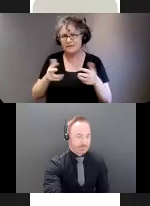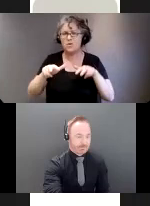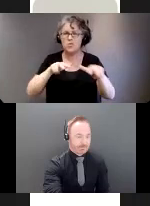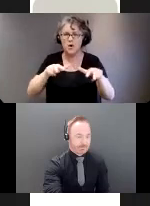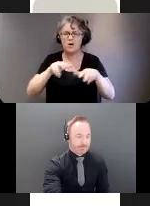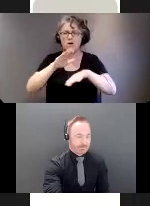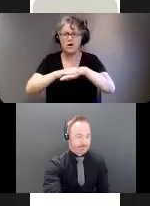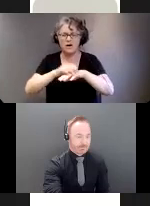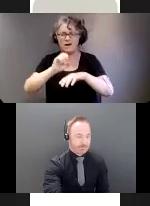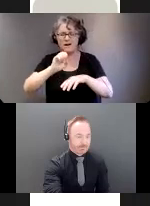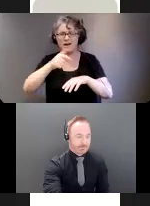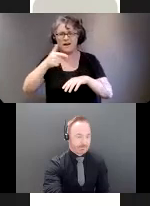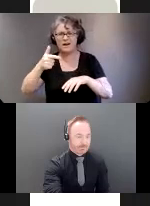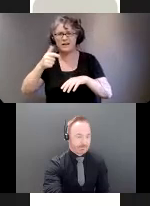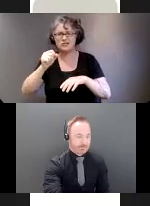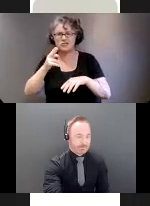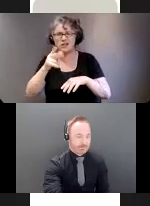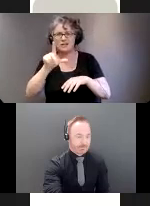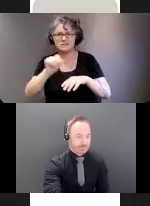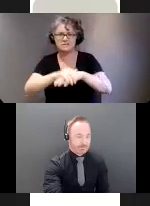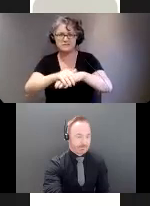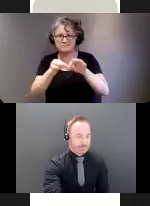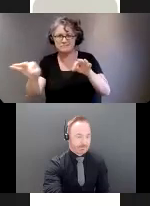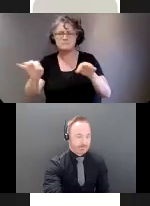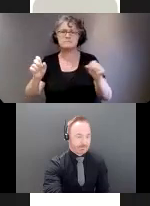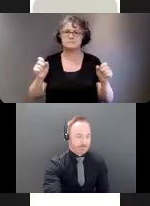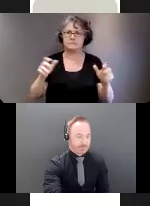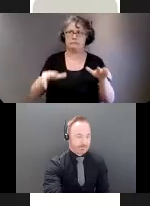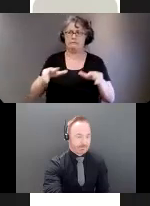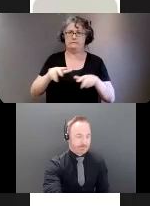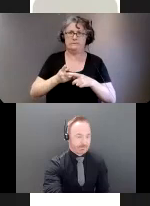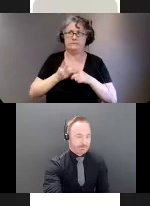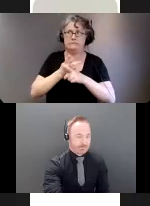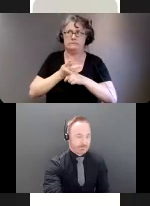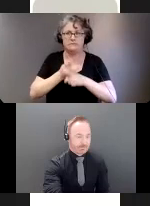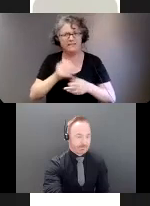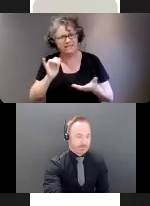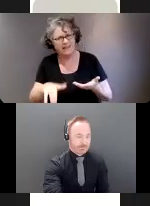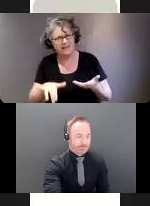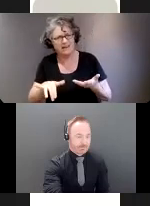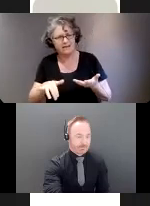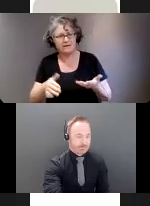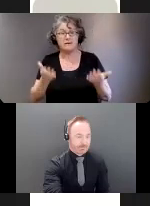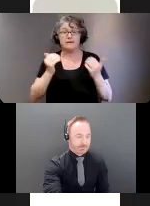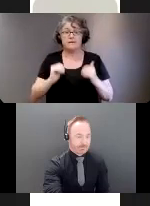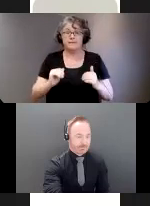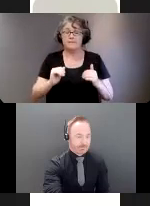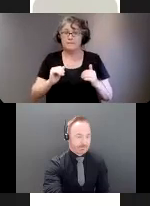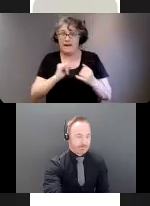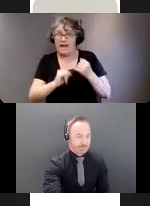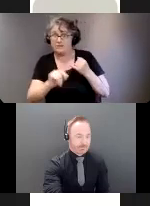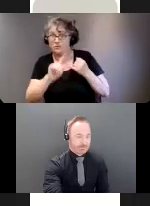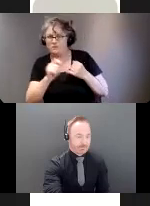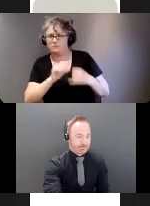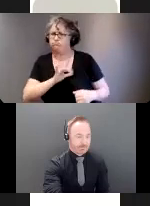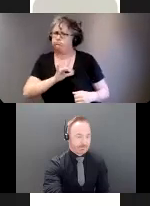whole presentation on sleep and gender-based violence. And I think if we were to ask this question more often, and yes,